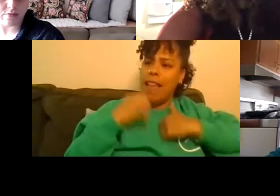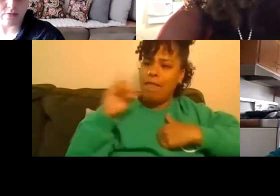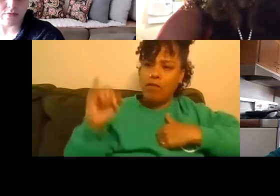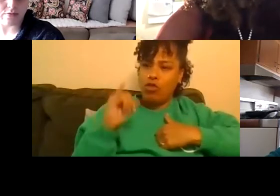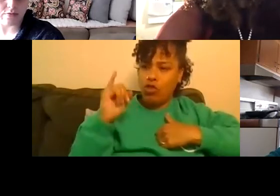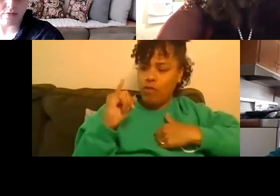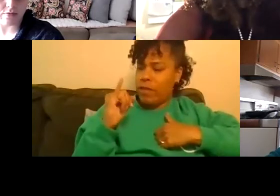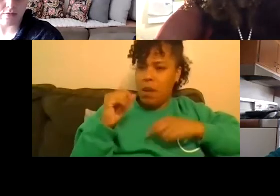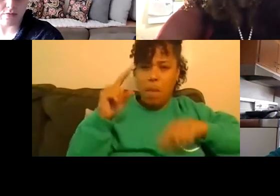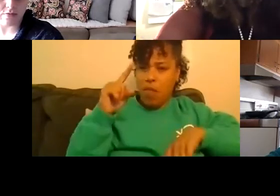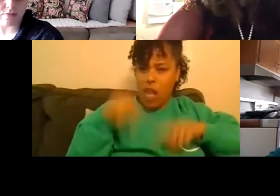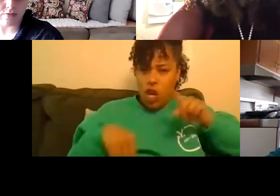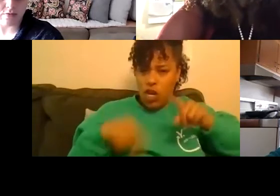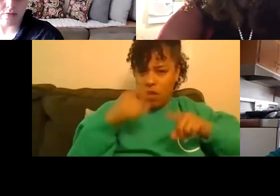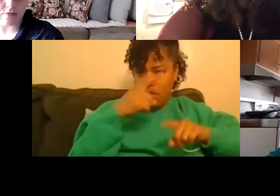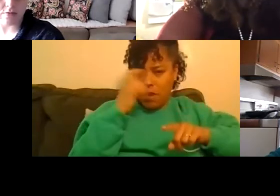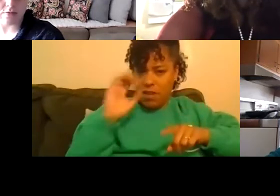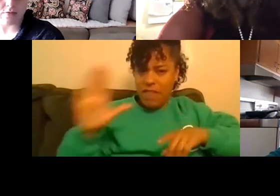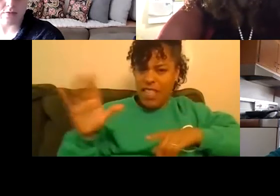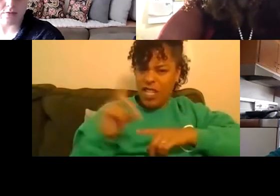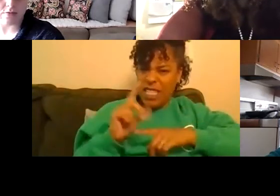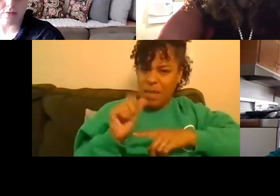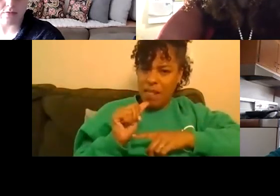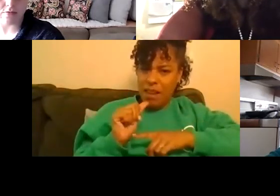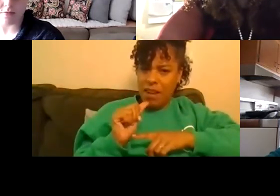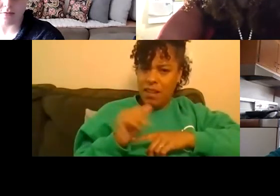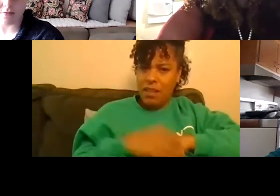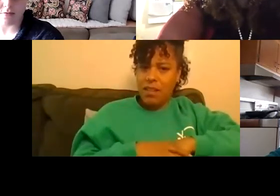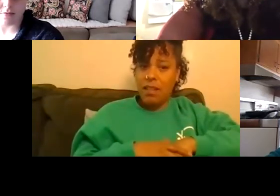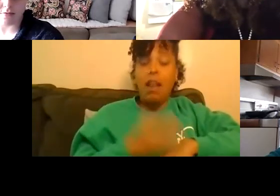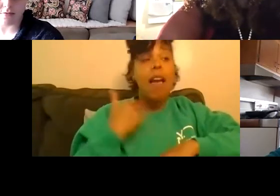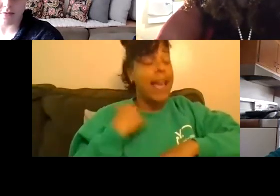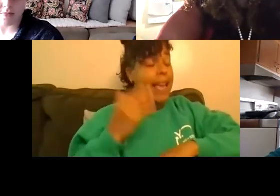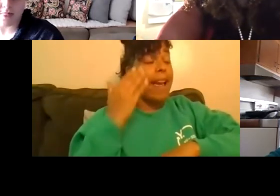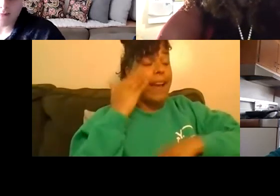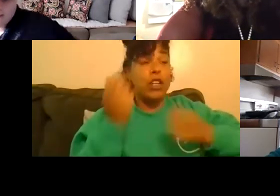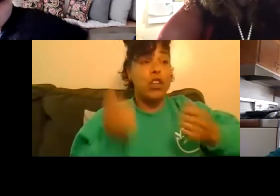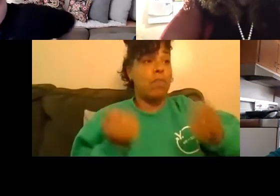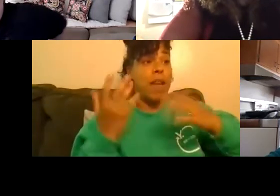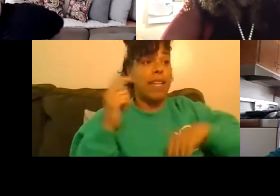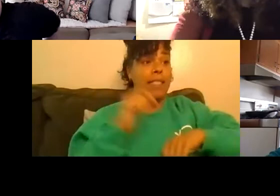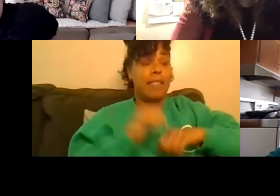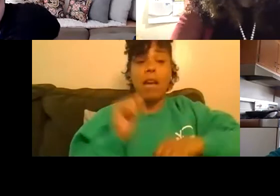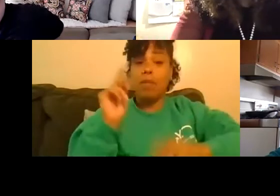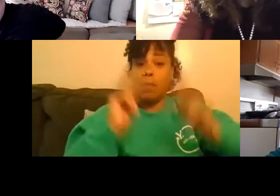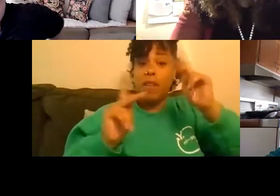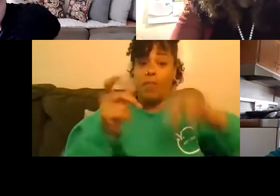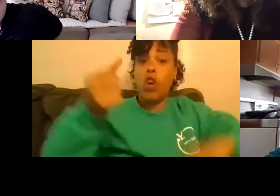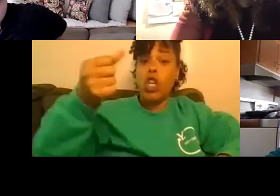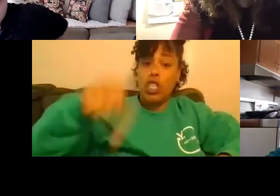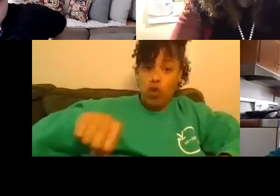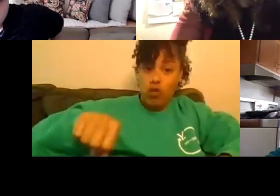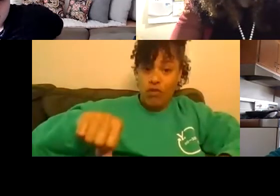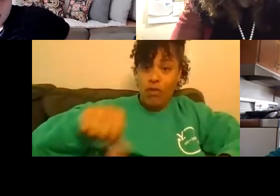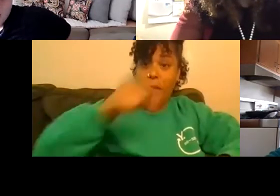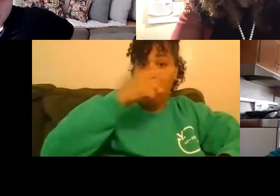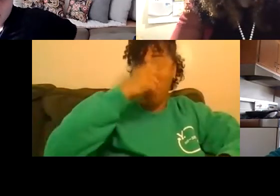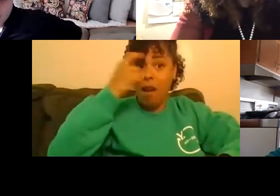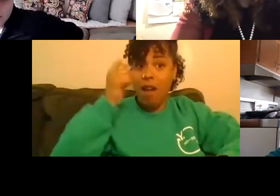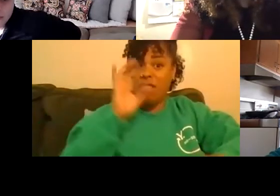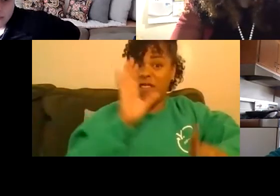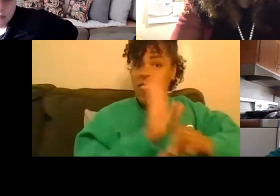their disability. Mm-hmm. And I know a lot of times people are denied life insurance because